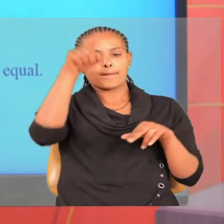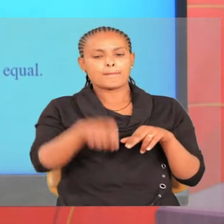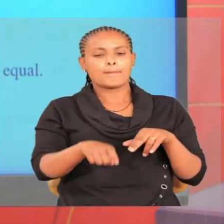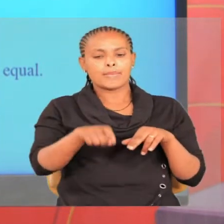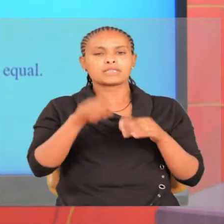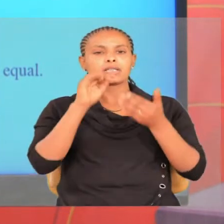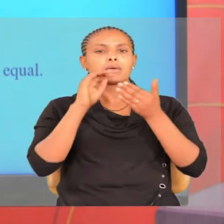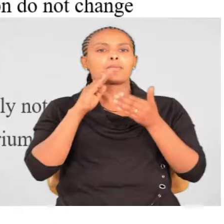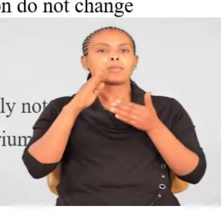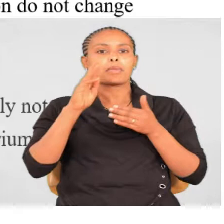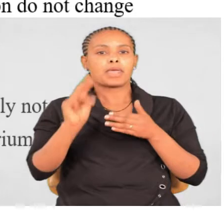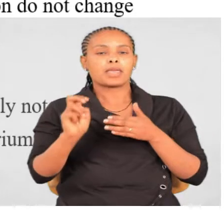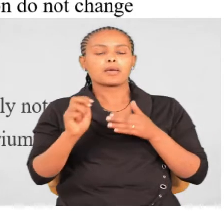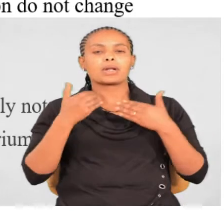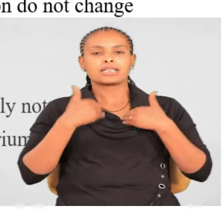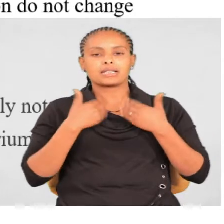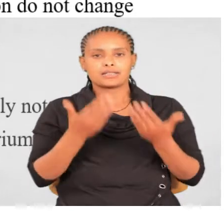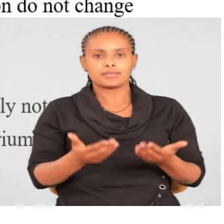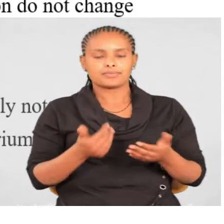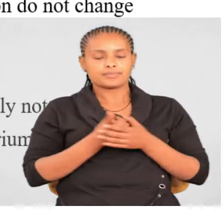be present.